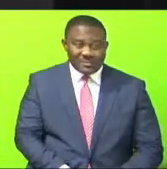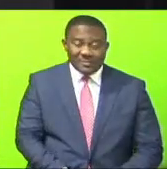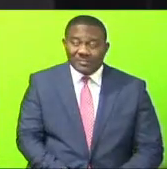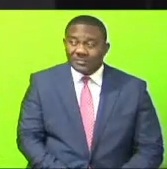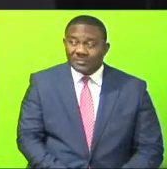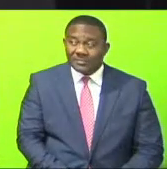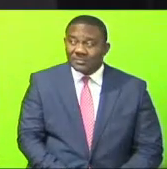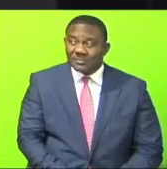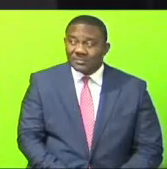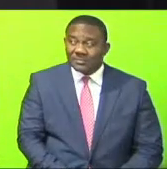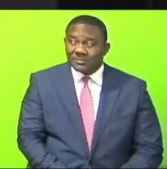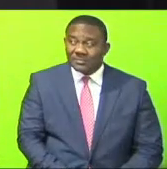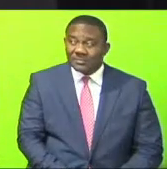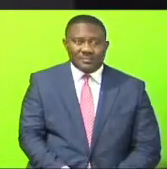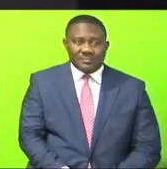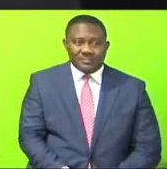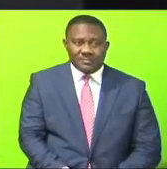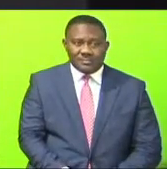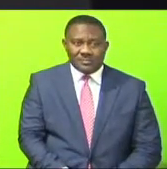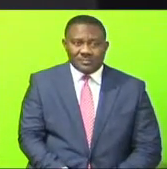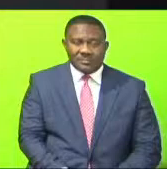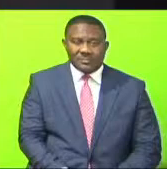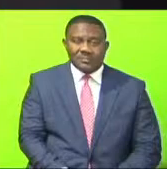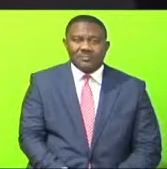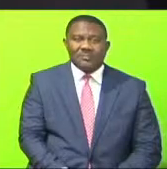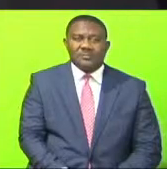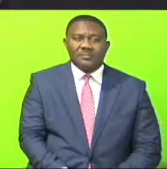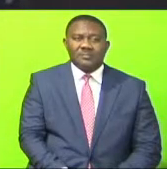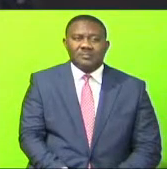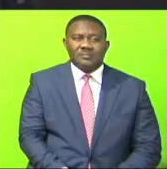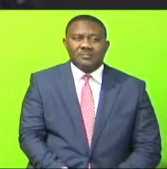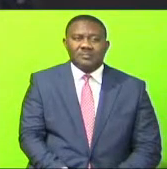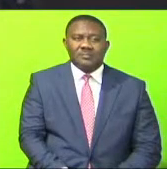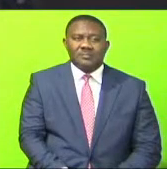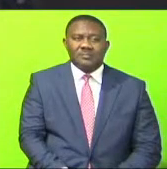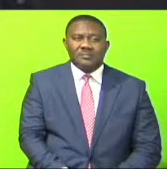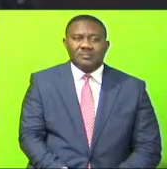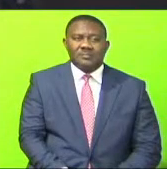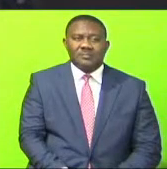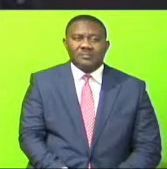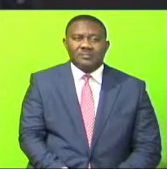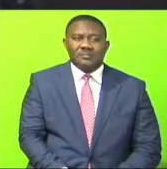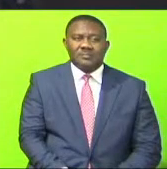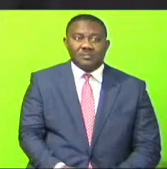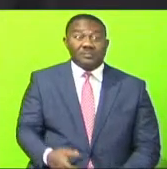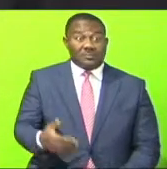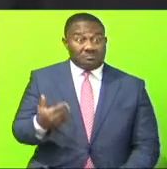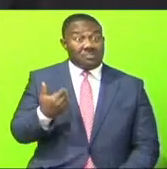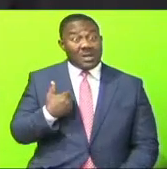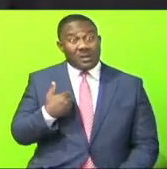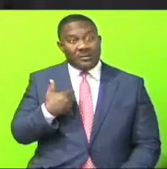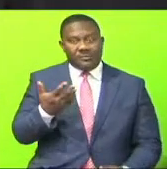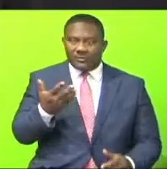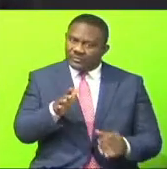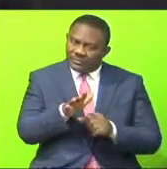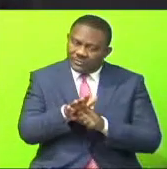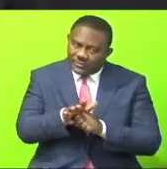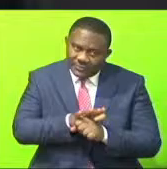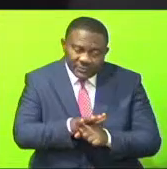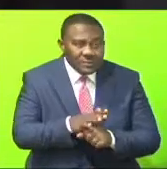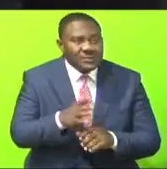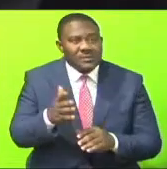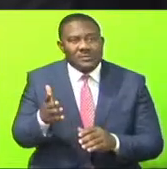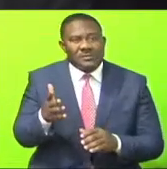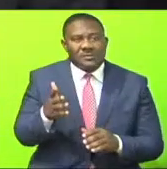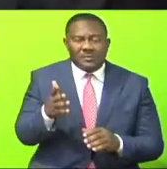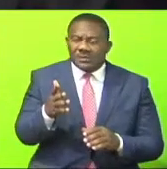They shall have exclusive jurisdiction in all matters relating to the enforcement